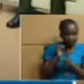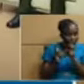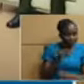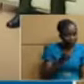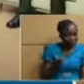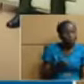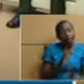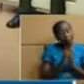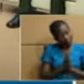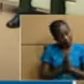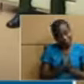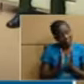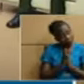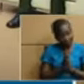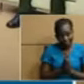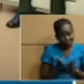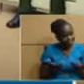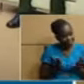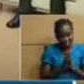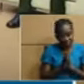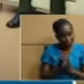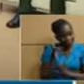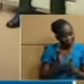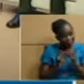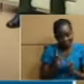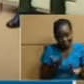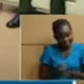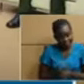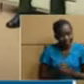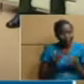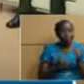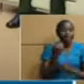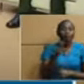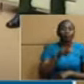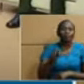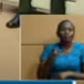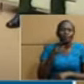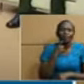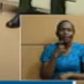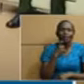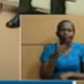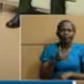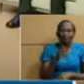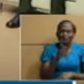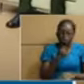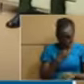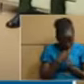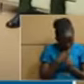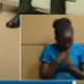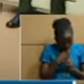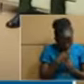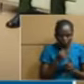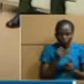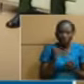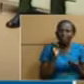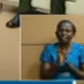I pray that from what you see. I mean, we next week yes. After just next no actually the on